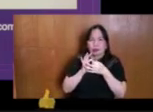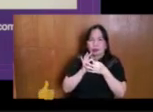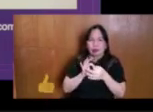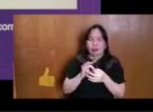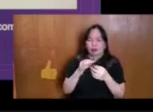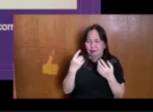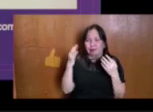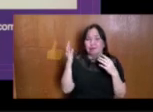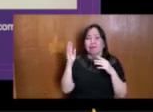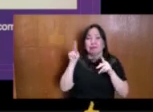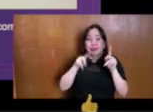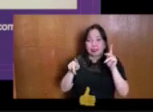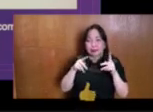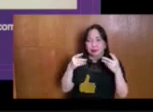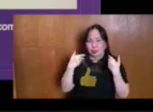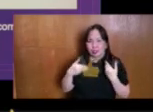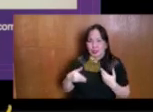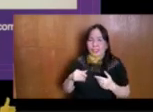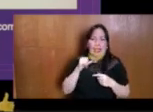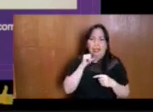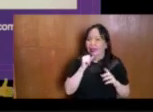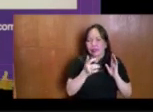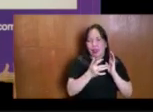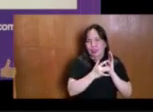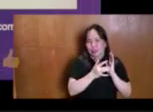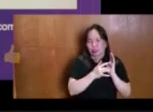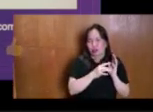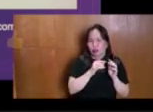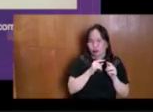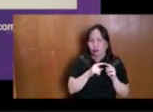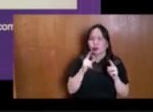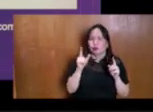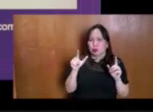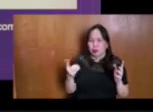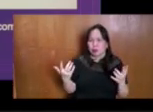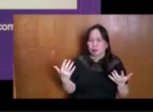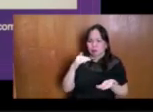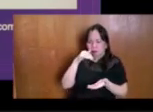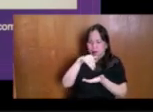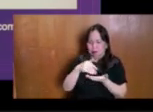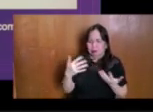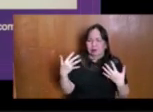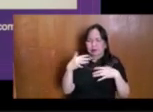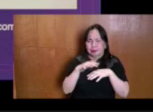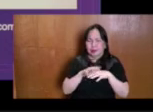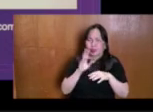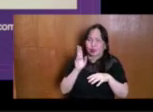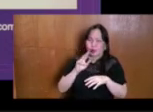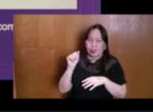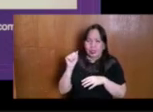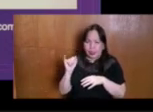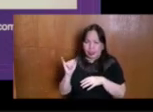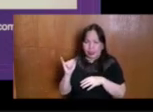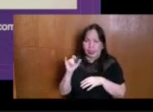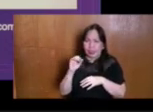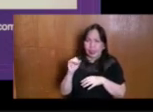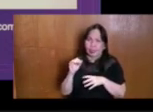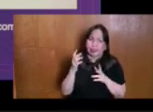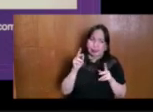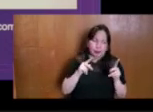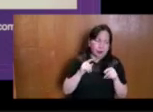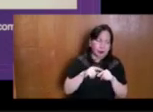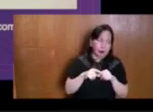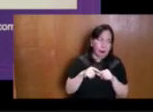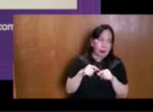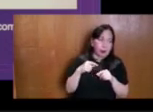blood. but there's going to be convergence in terms of how we use AI tools anyway down the line. And